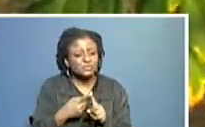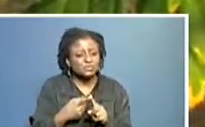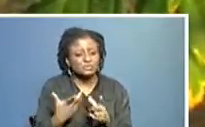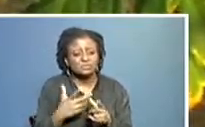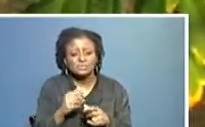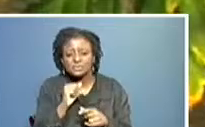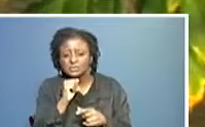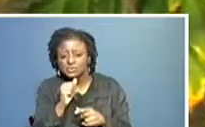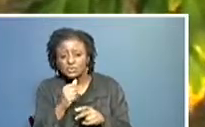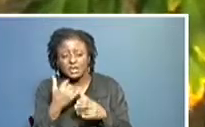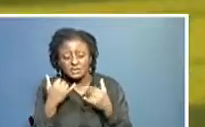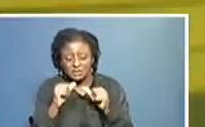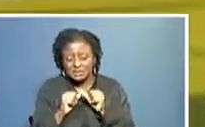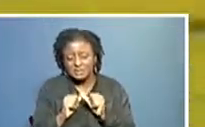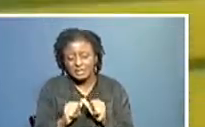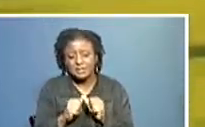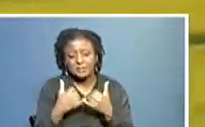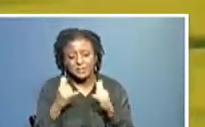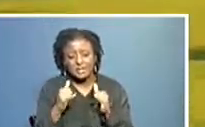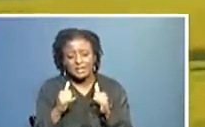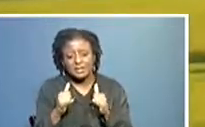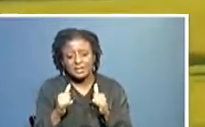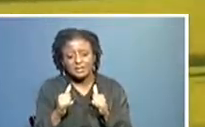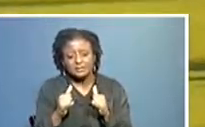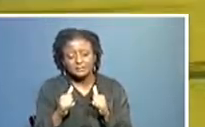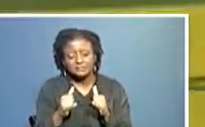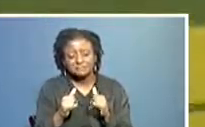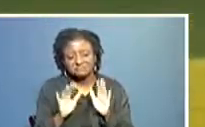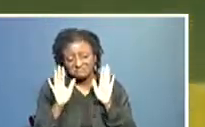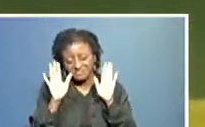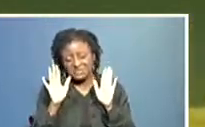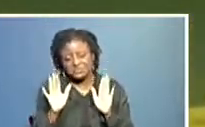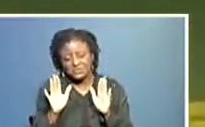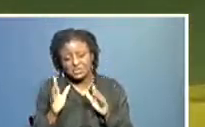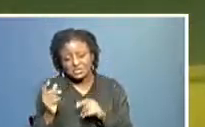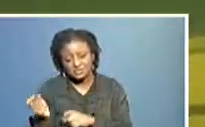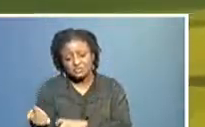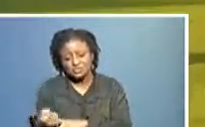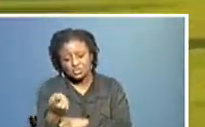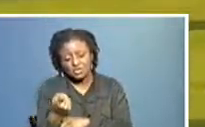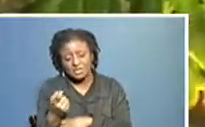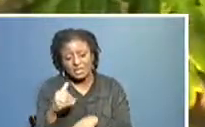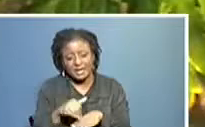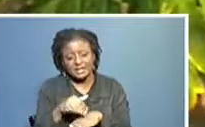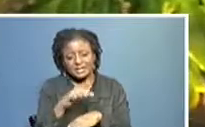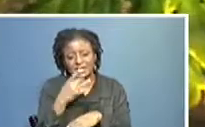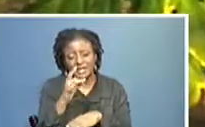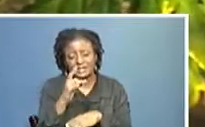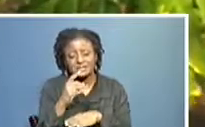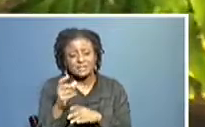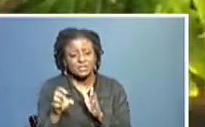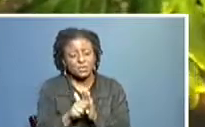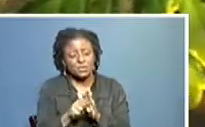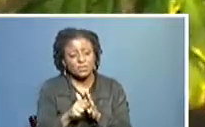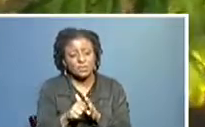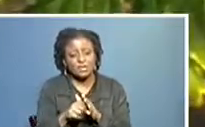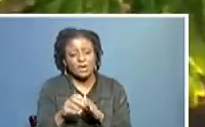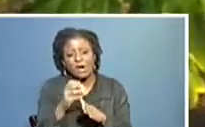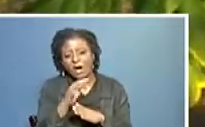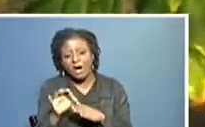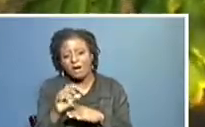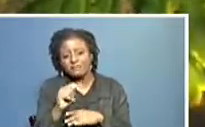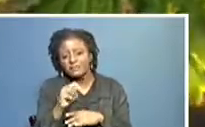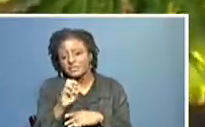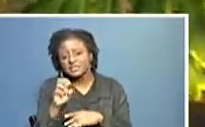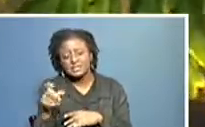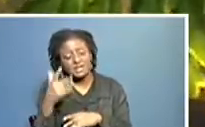not keep playing. Now his thoughts on that impressive shot on the 18th hole. Yeah, well, off the tee, I didn't know if the ball was